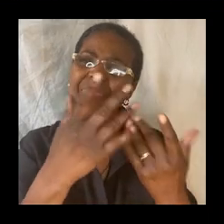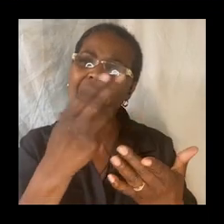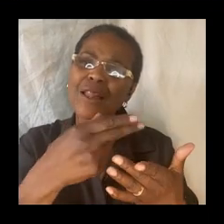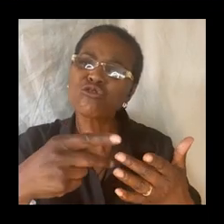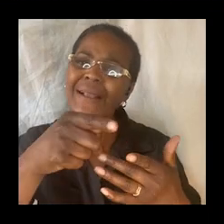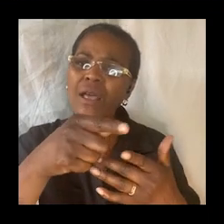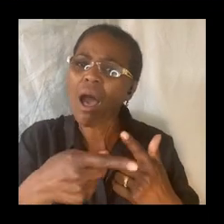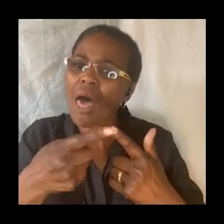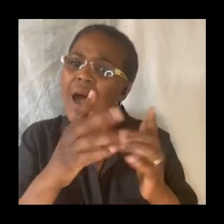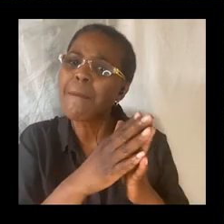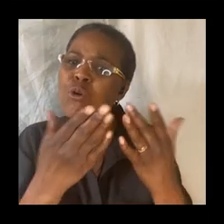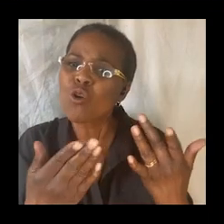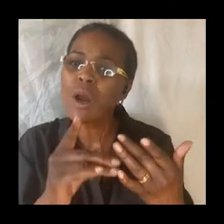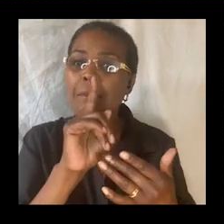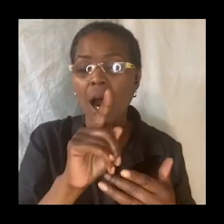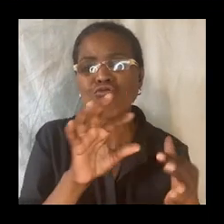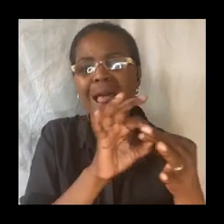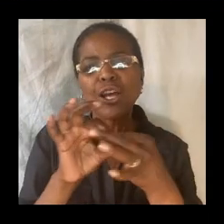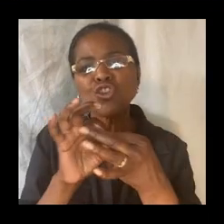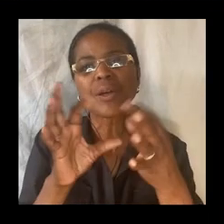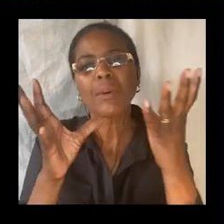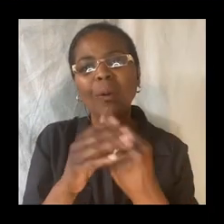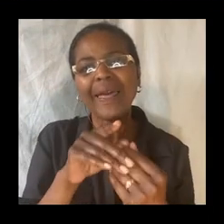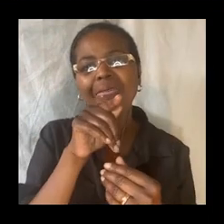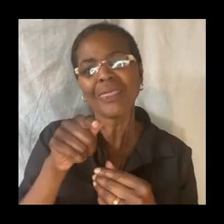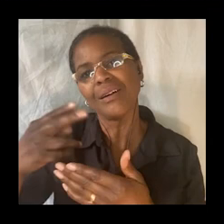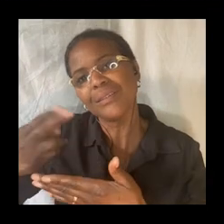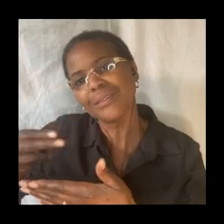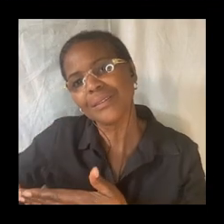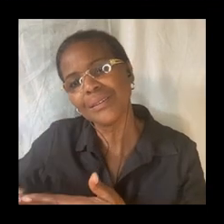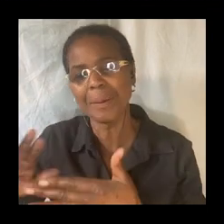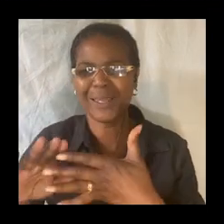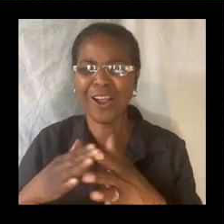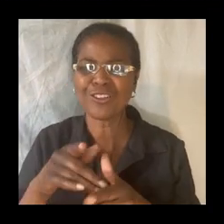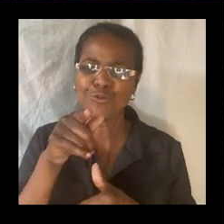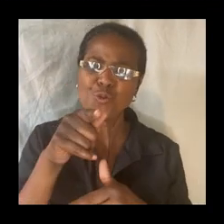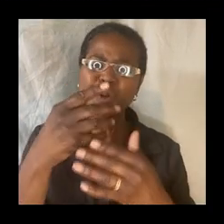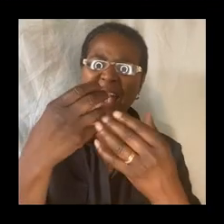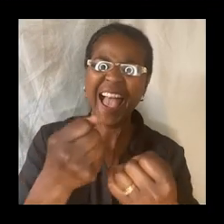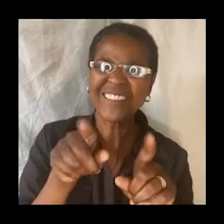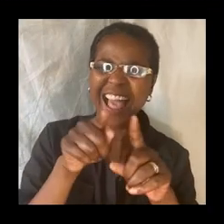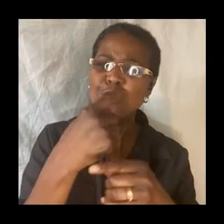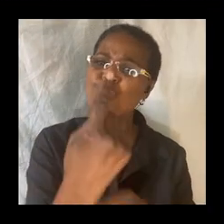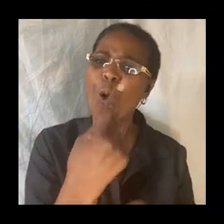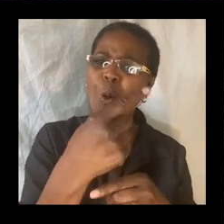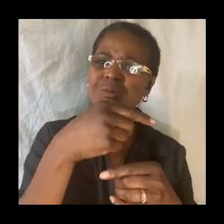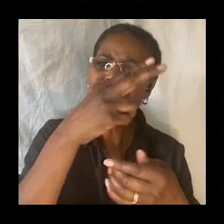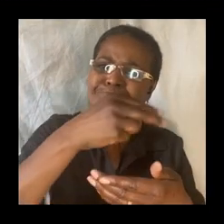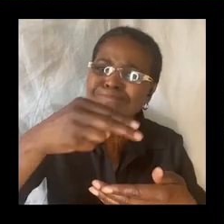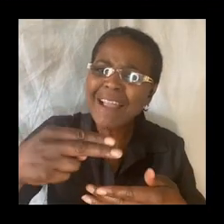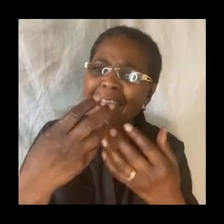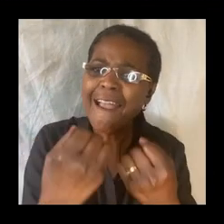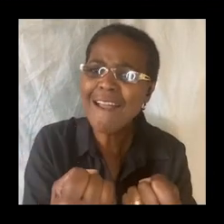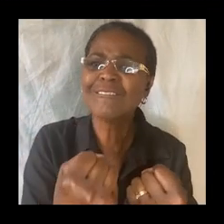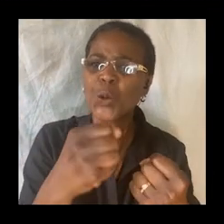So I'm wondering what that relationship feels like for you, because I know that you also make sketches and little doodles that have been